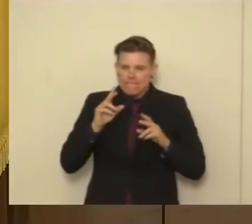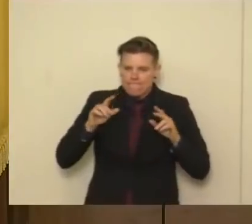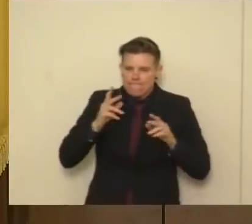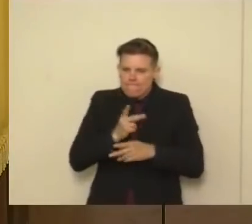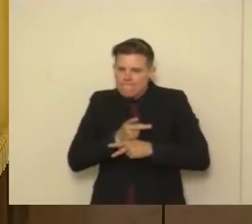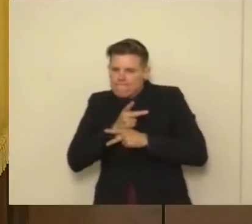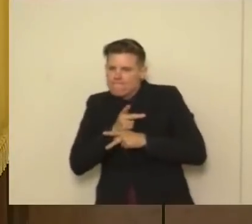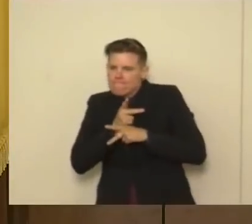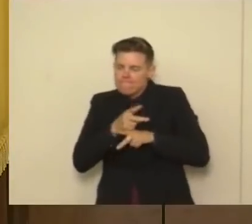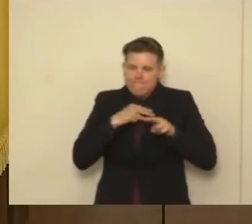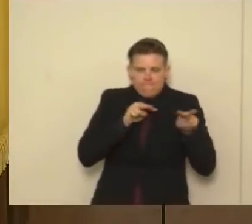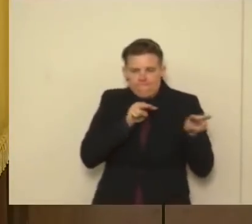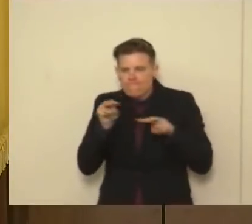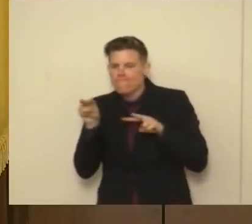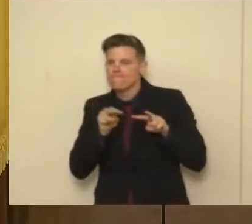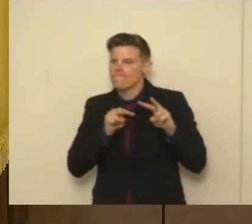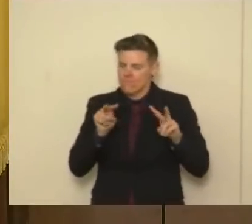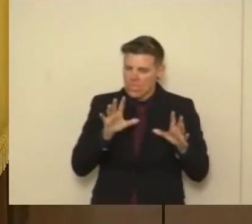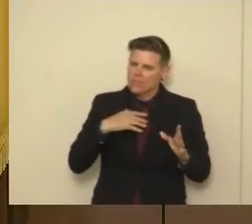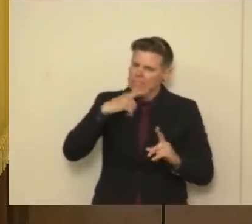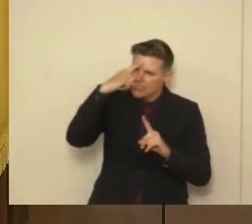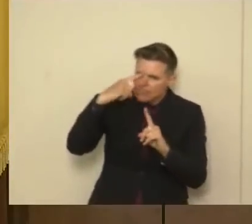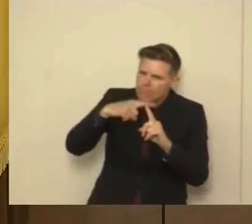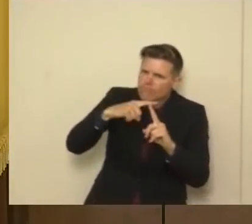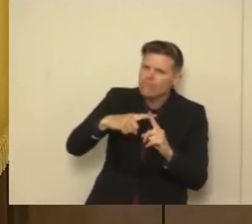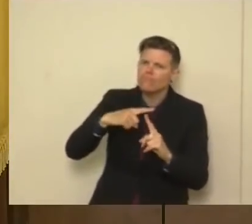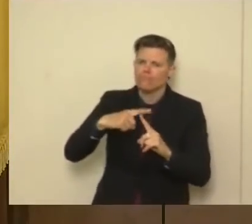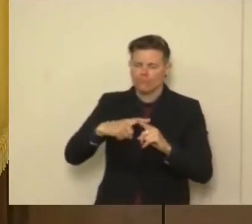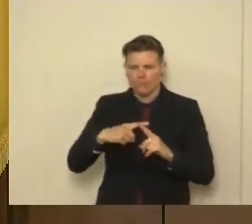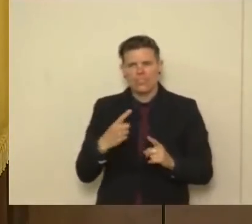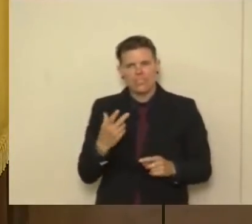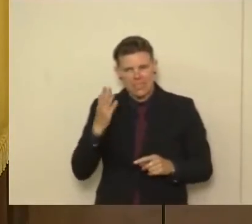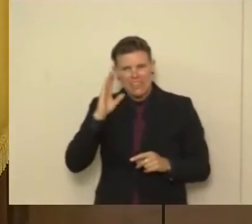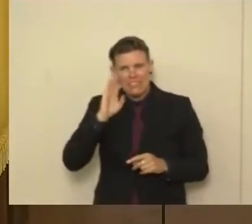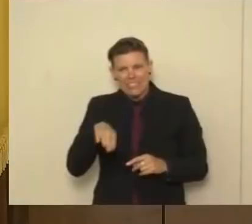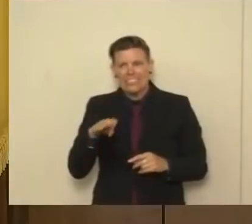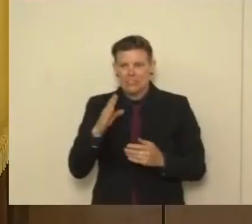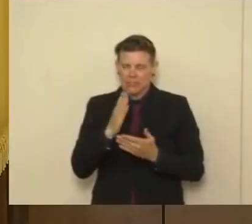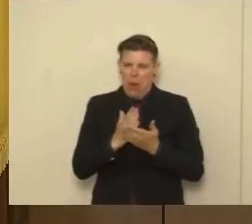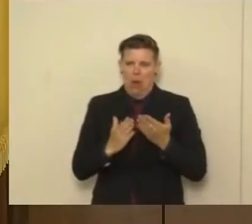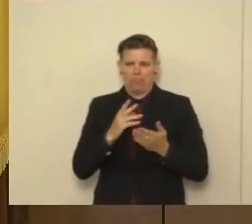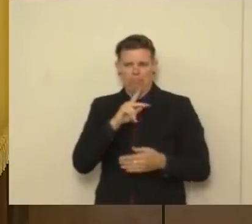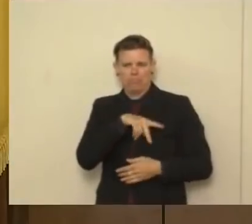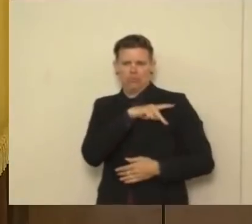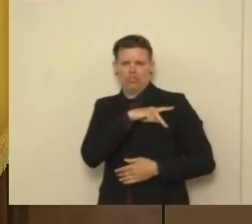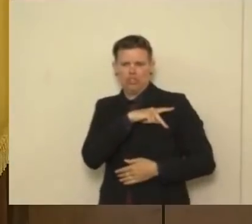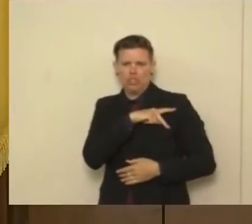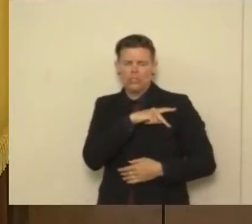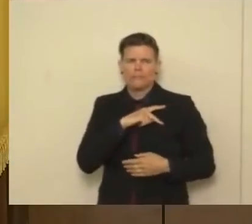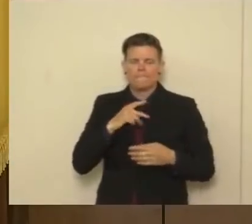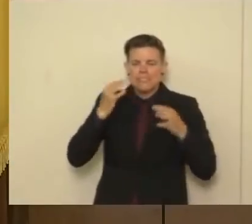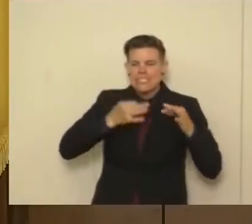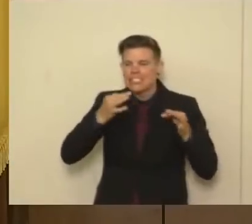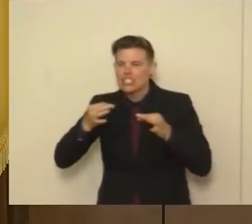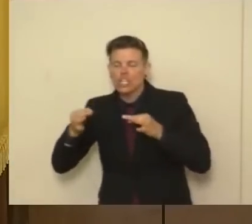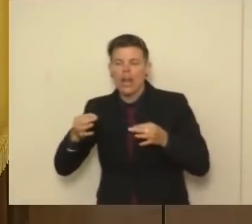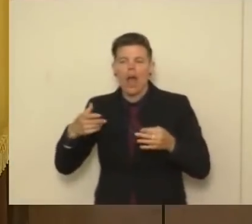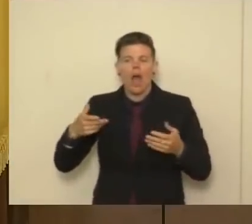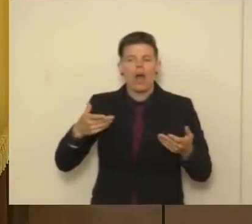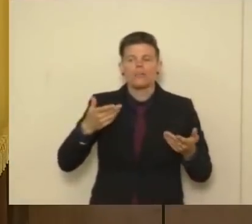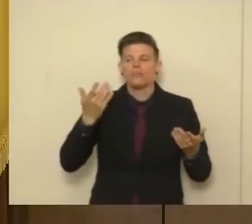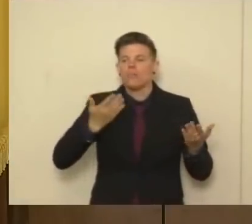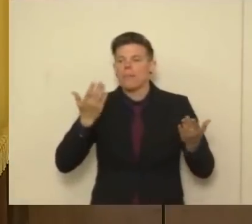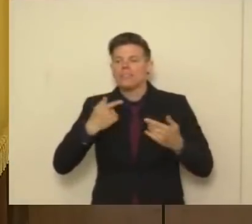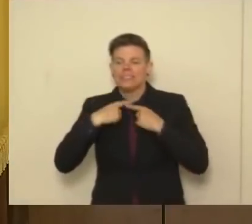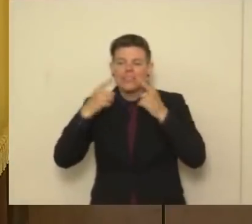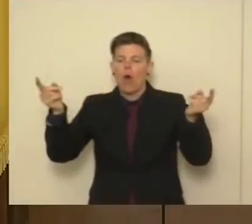of poor personal decisions, the fact that we opened up, we invited risk, we asked New Mexicans and others